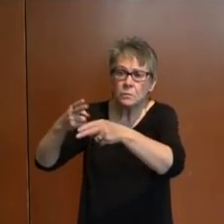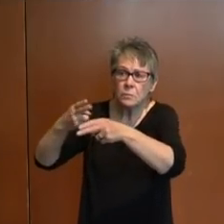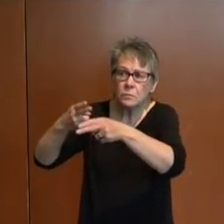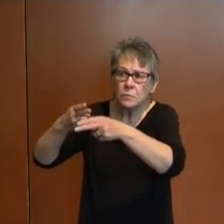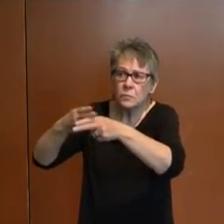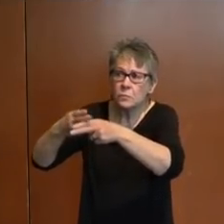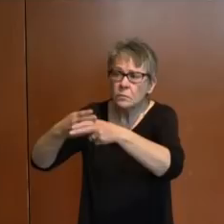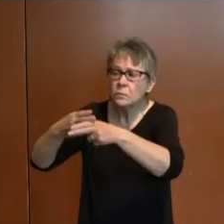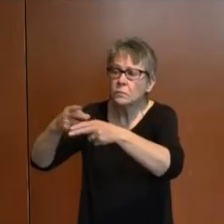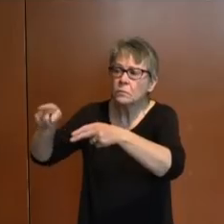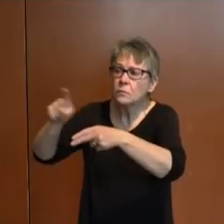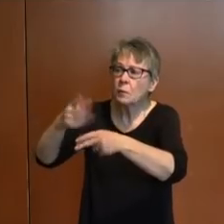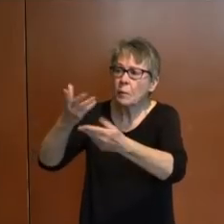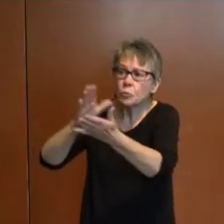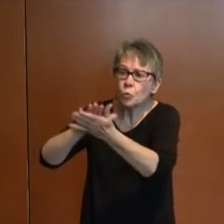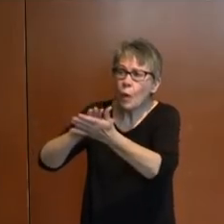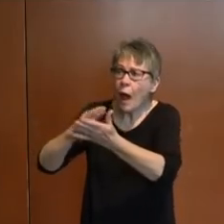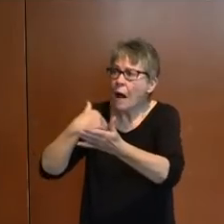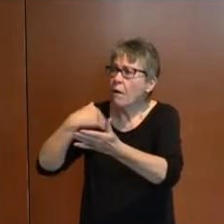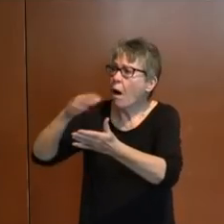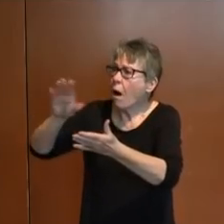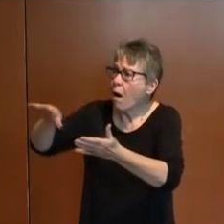of, which is less likely ventilators, but